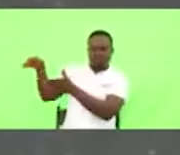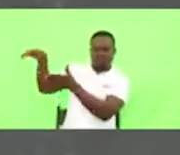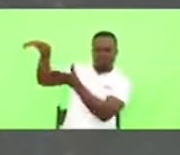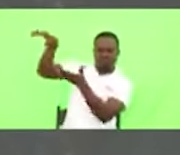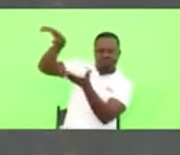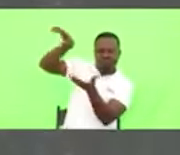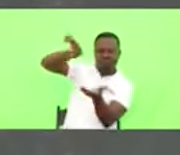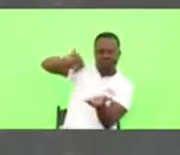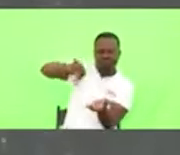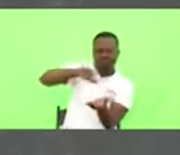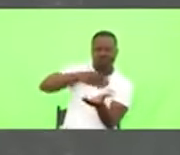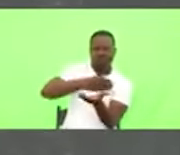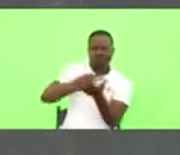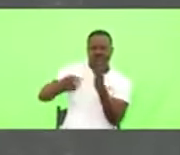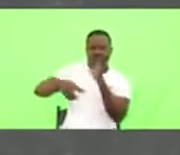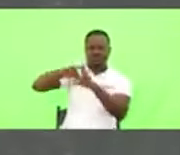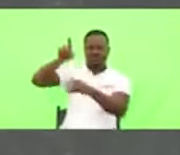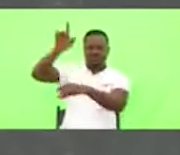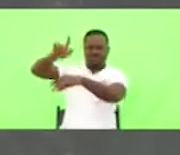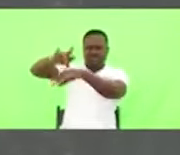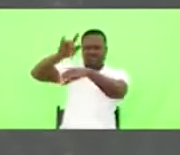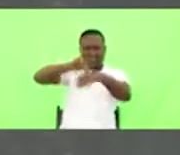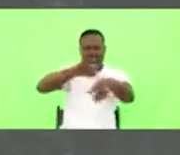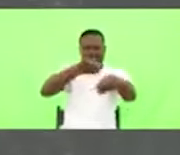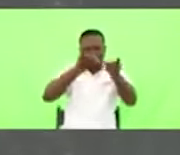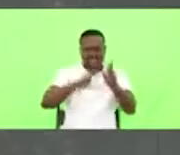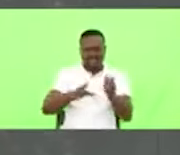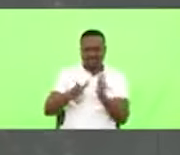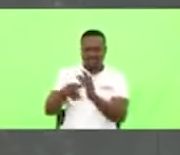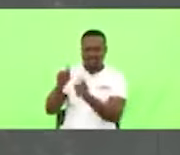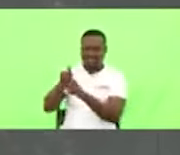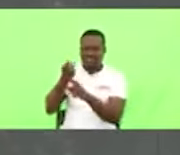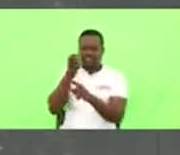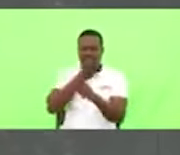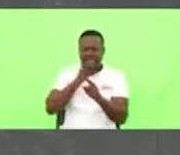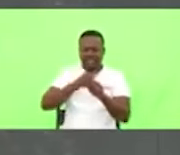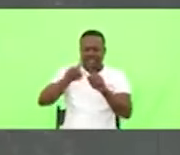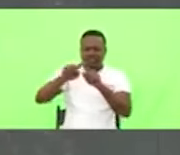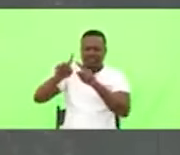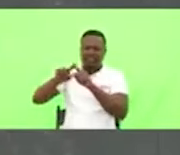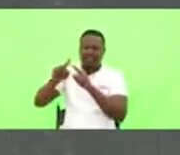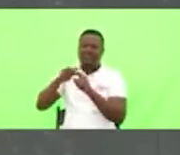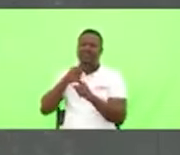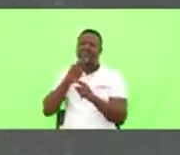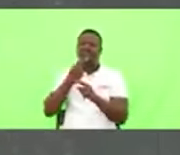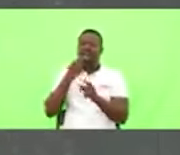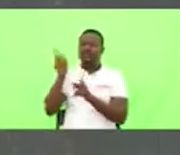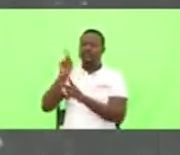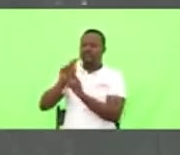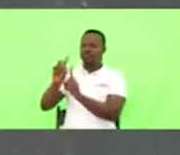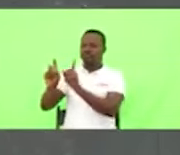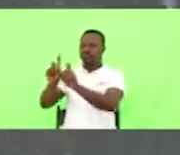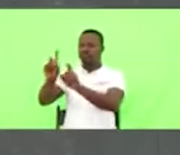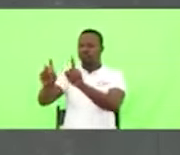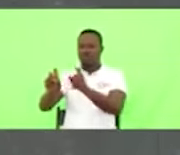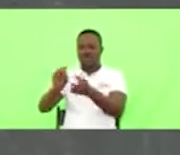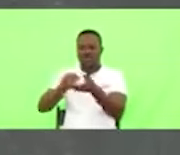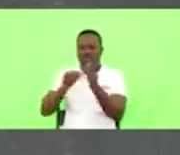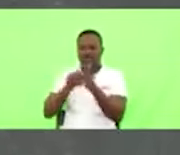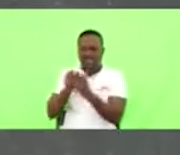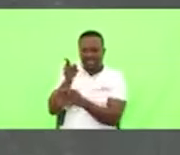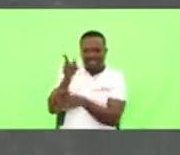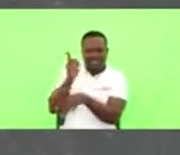Spirit on the disciples. And then when they were speaking in tongues, some people questioned whether they were not